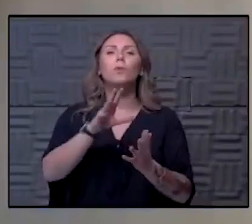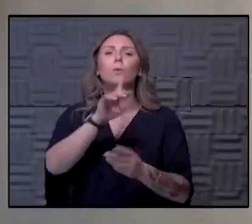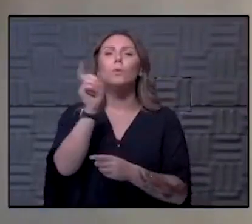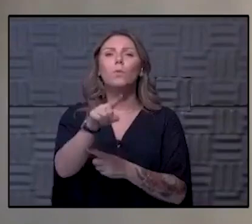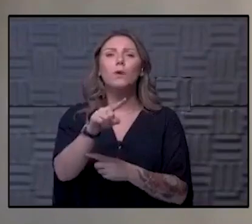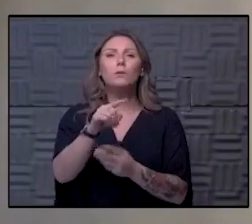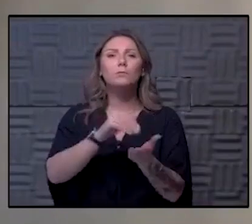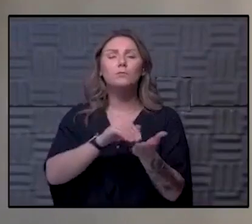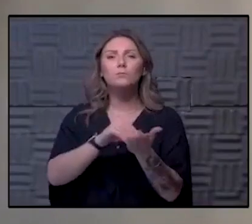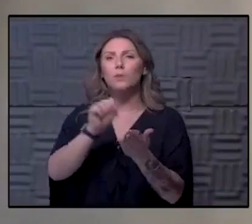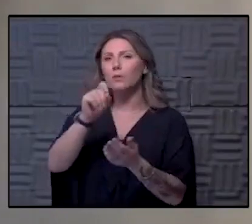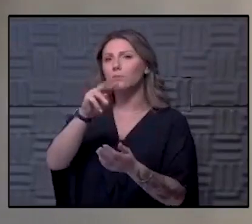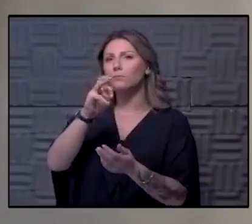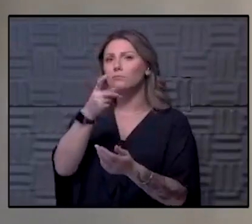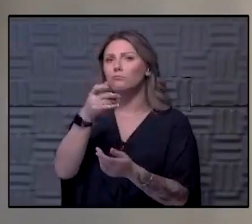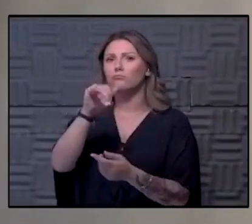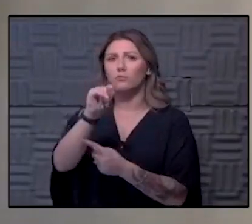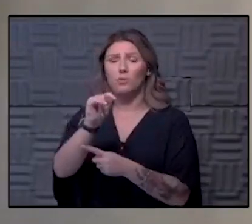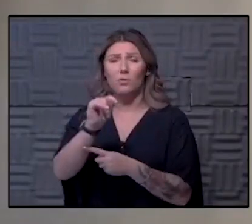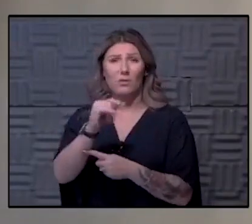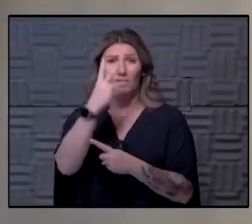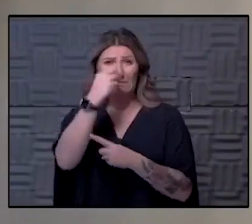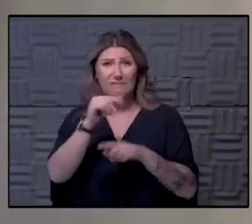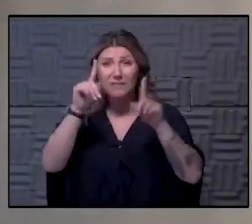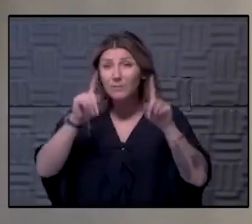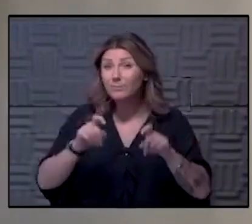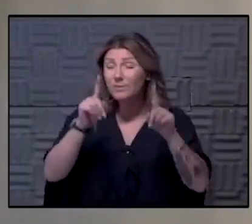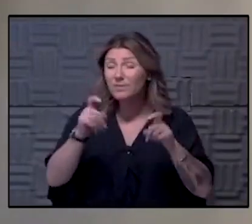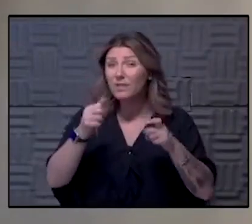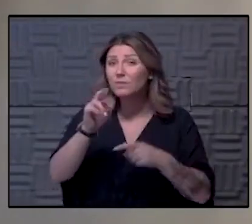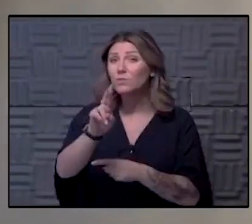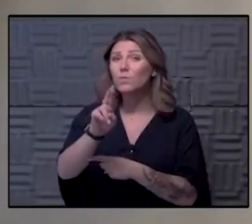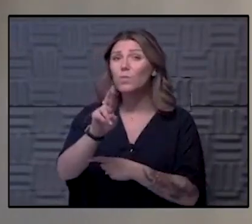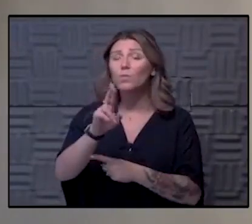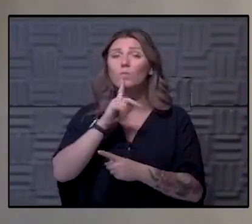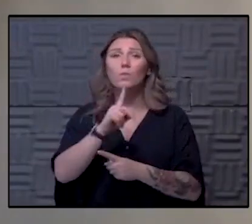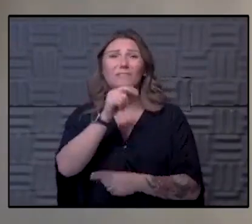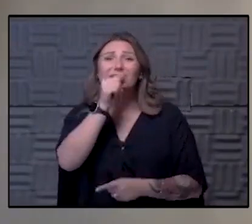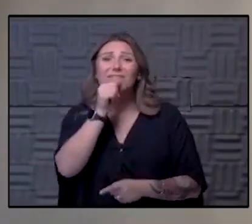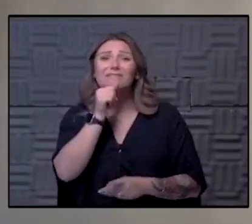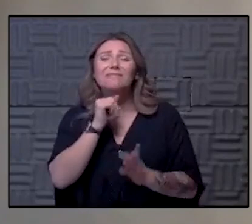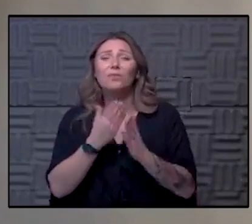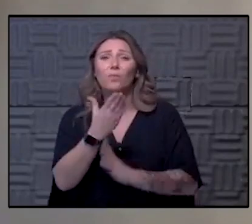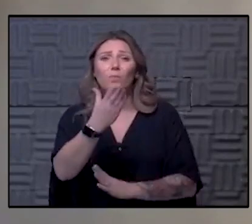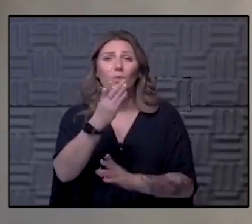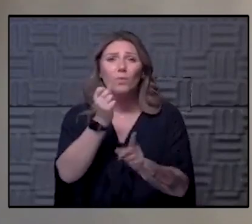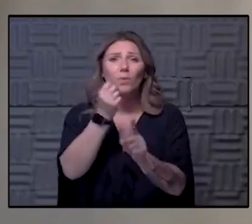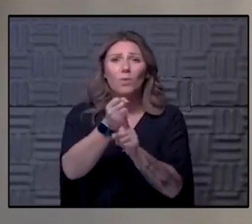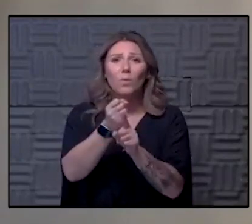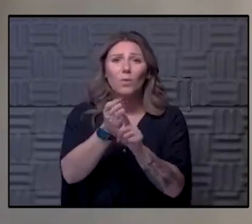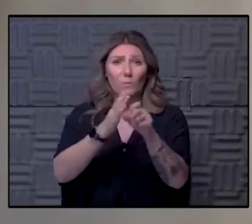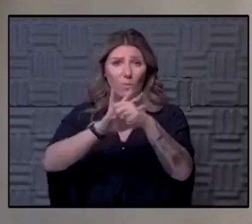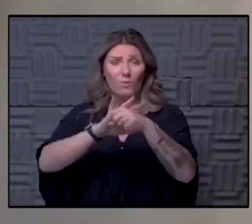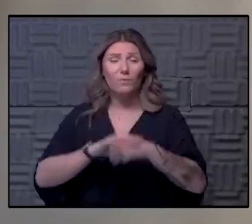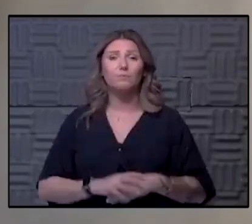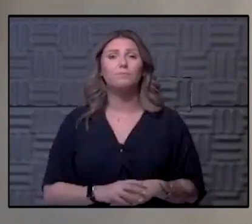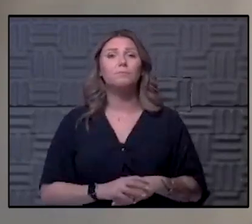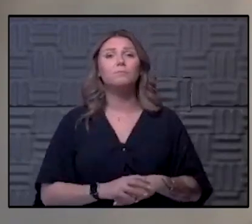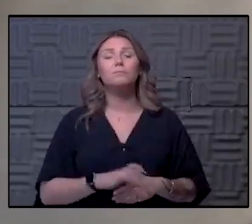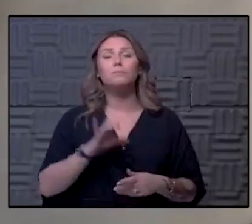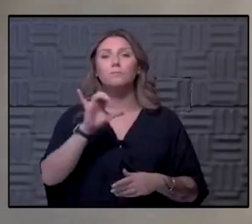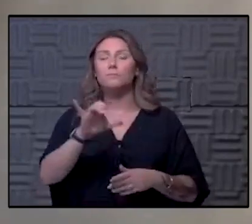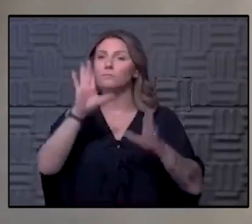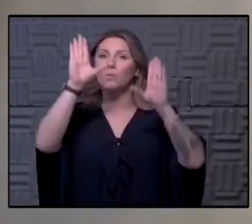is, would you do a sleep test at this time or just stick it out through the pandemic? So that is